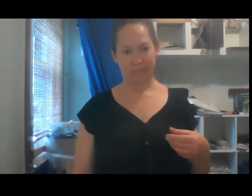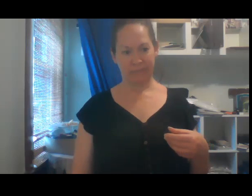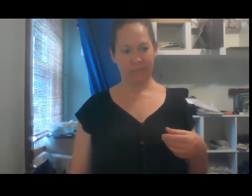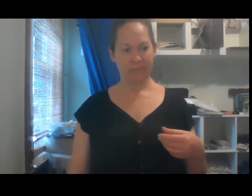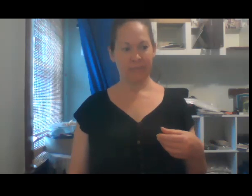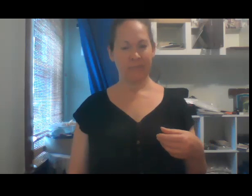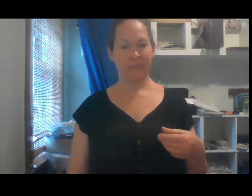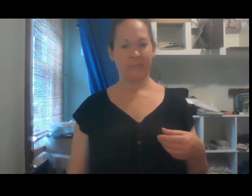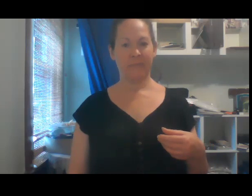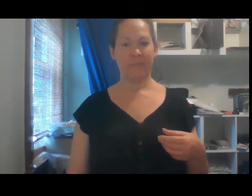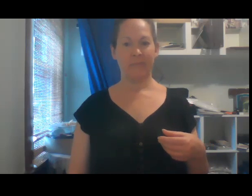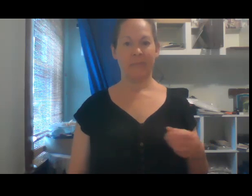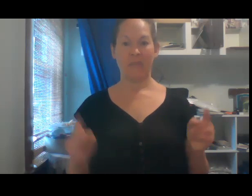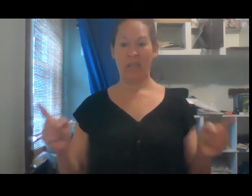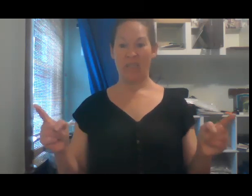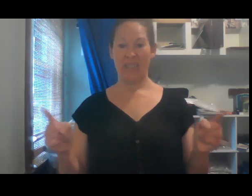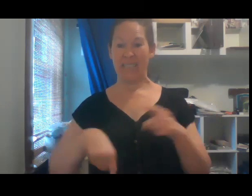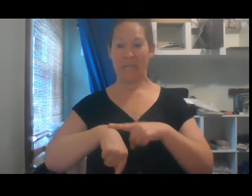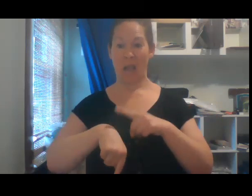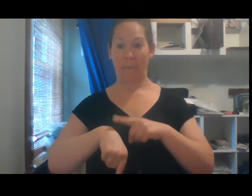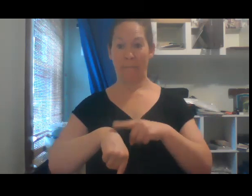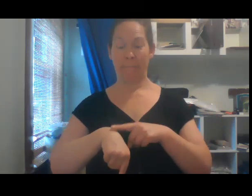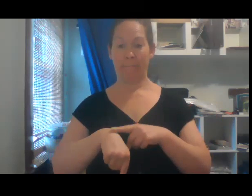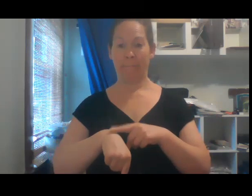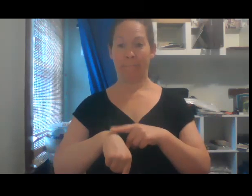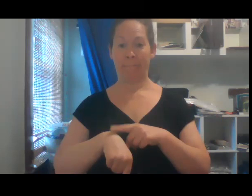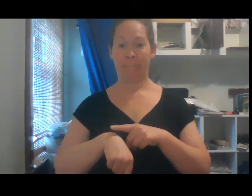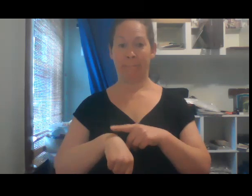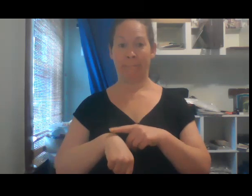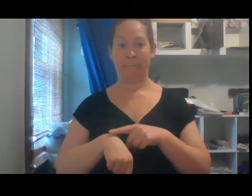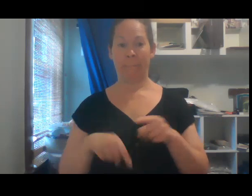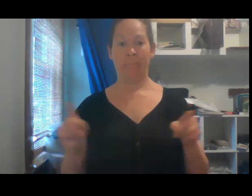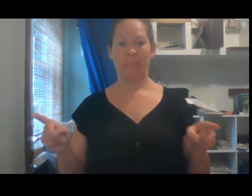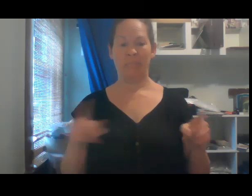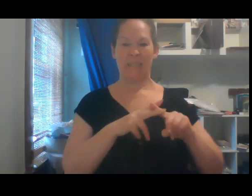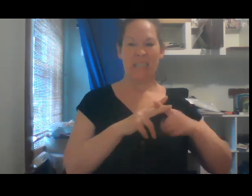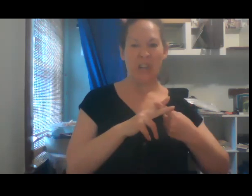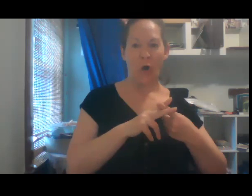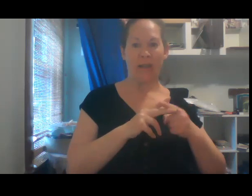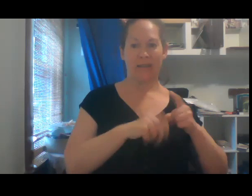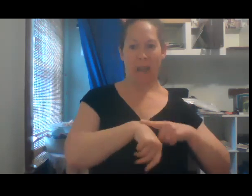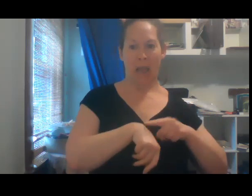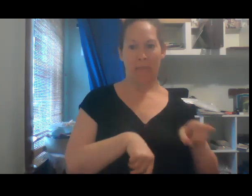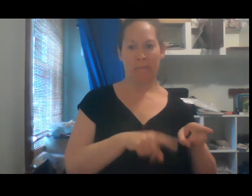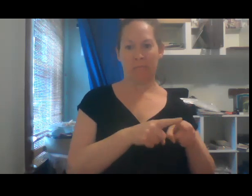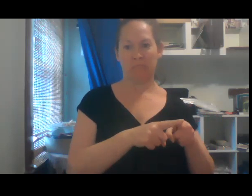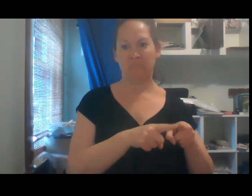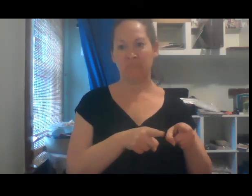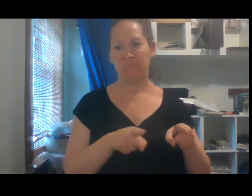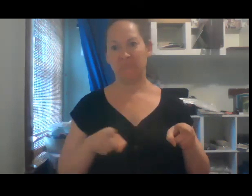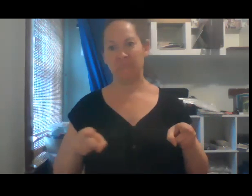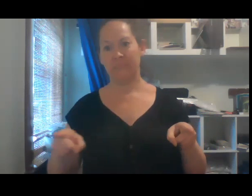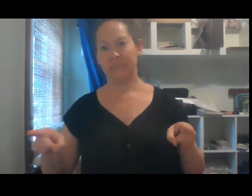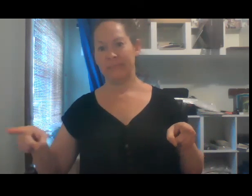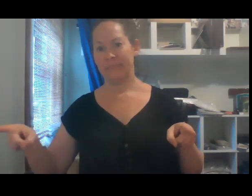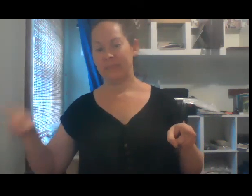this is time going across this axis. So we have some starting time, we'll say time 0, and we go off